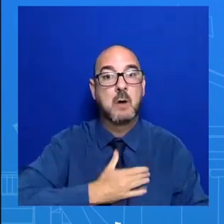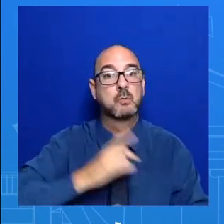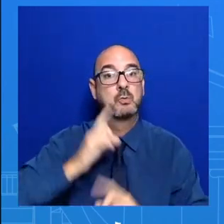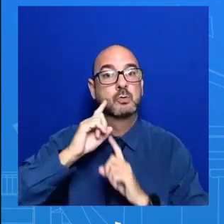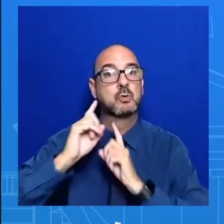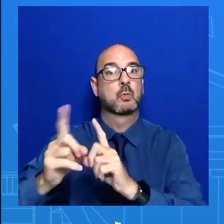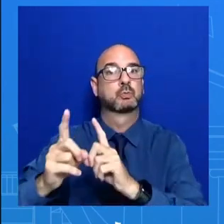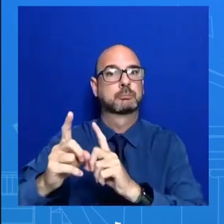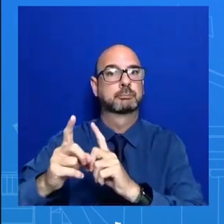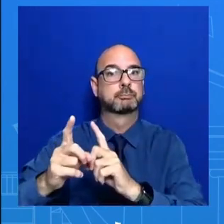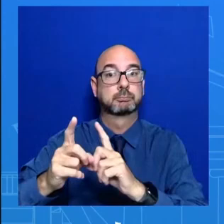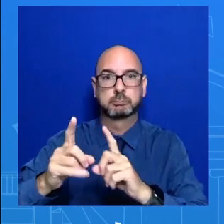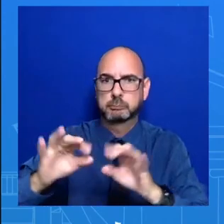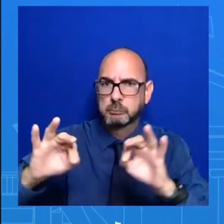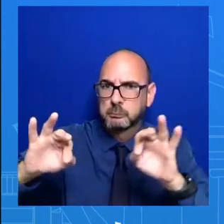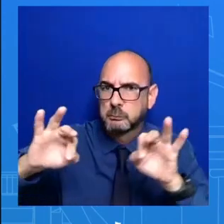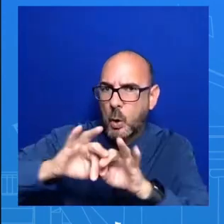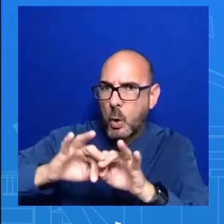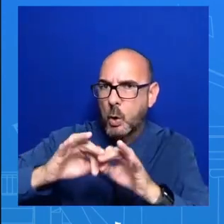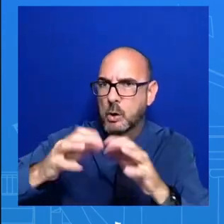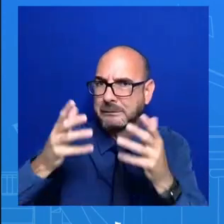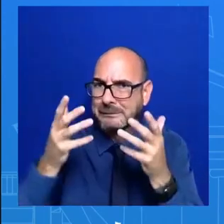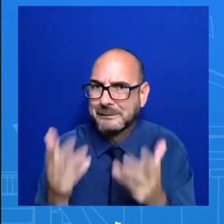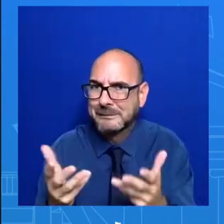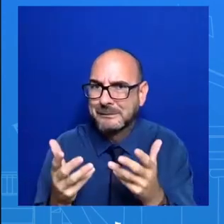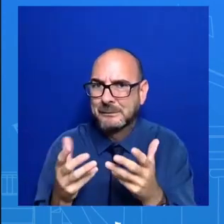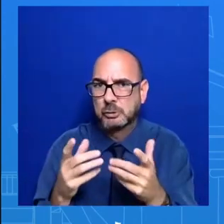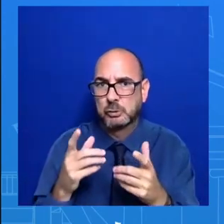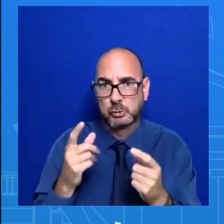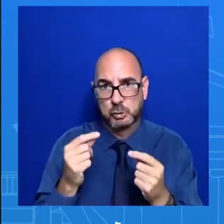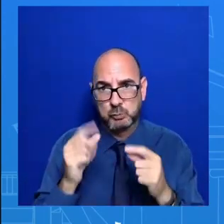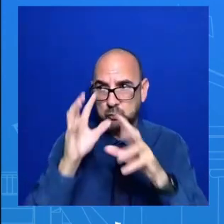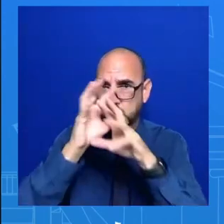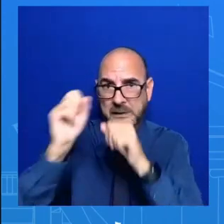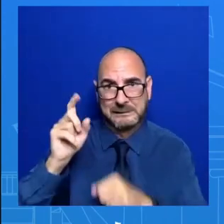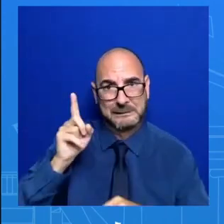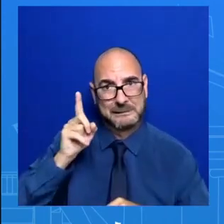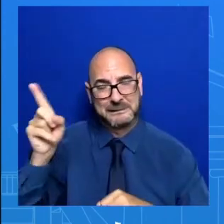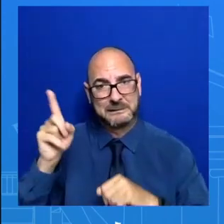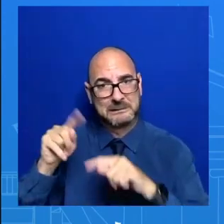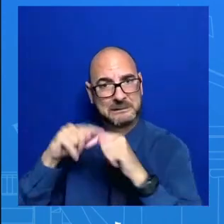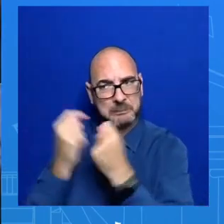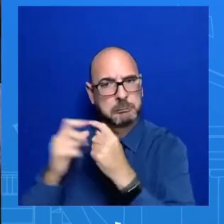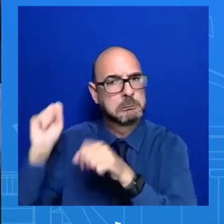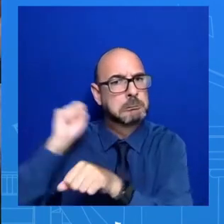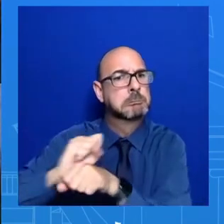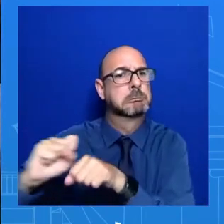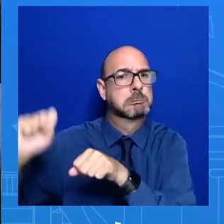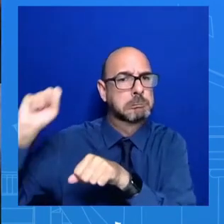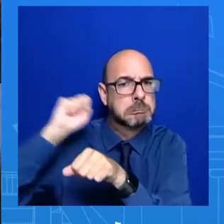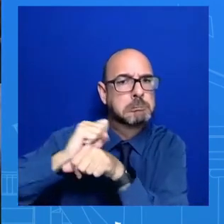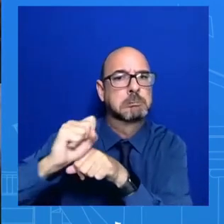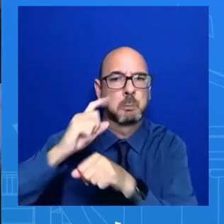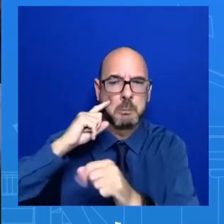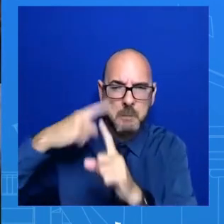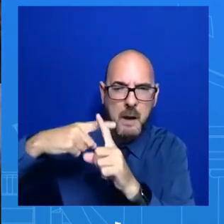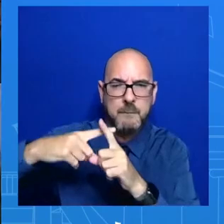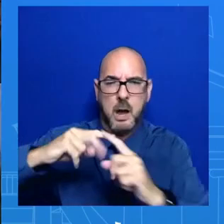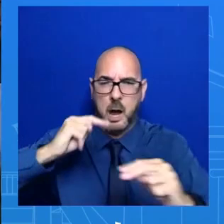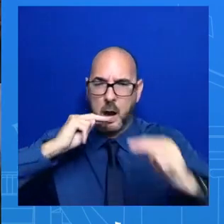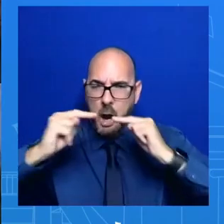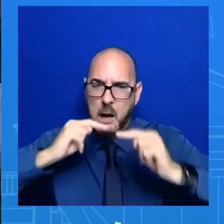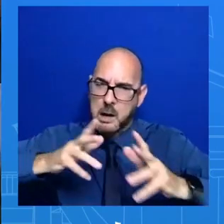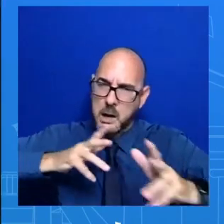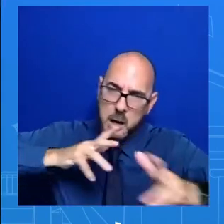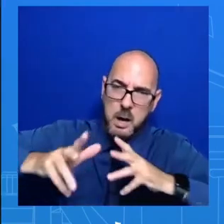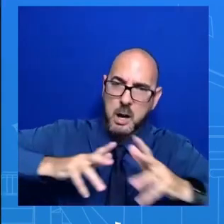to us that the president and his team worked on this for months. But does the president want to see a new deal if this doesn't? There's a